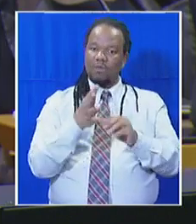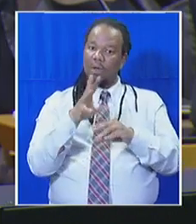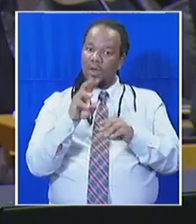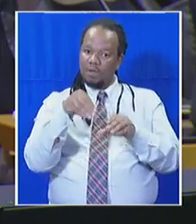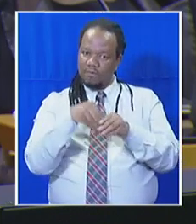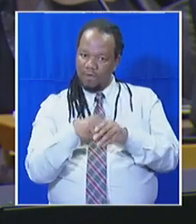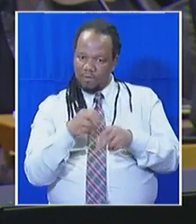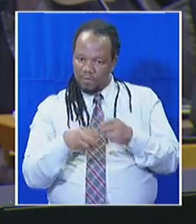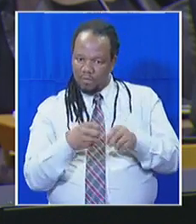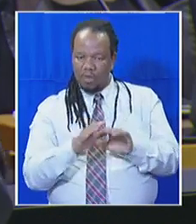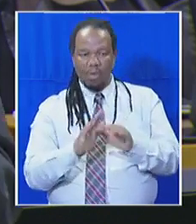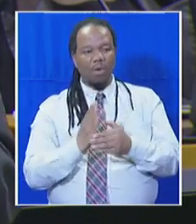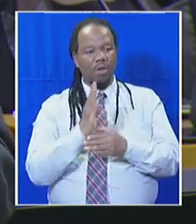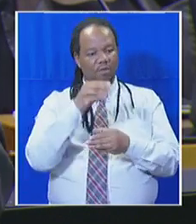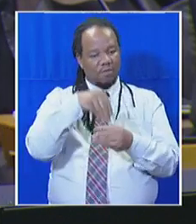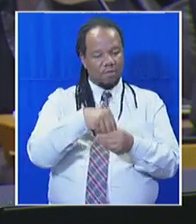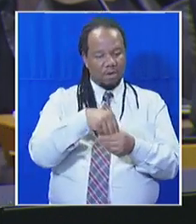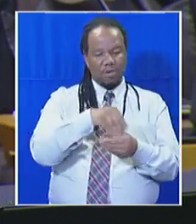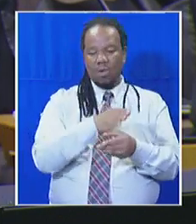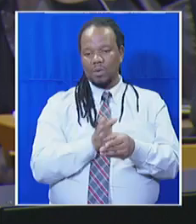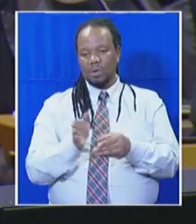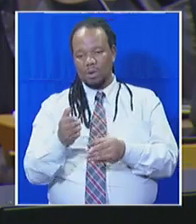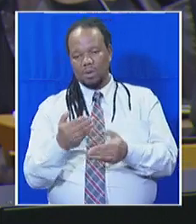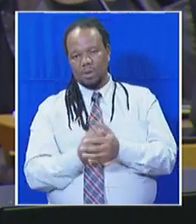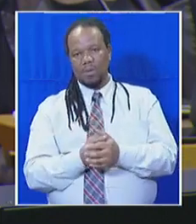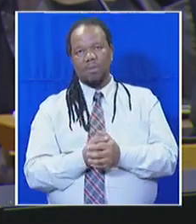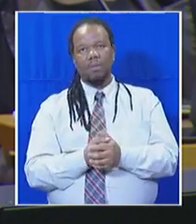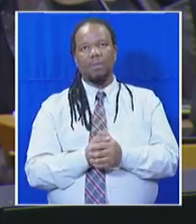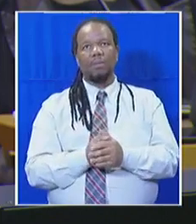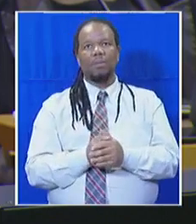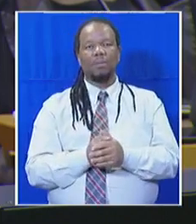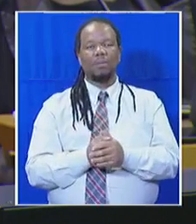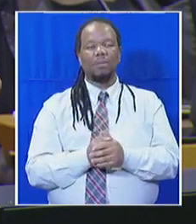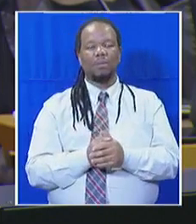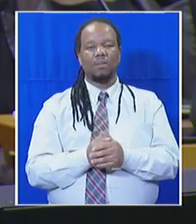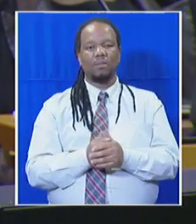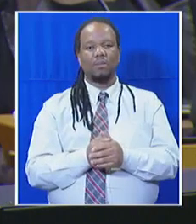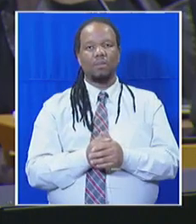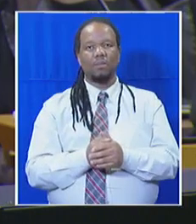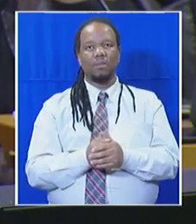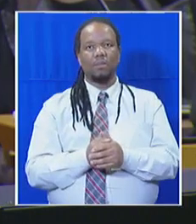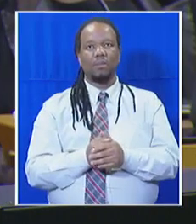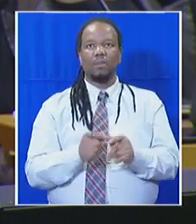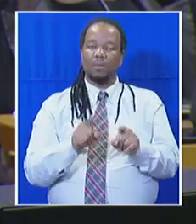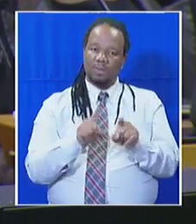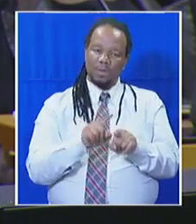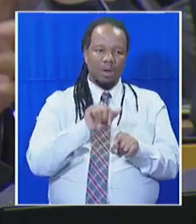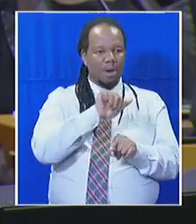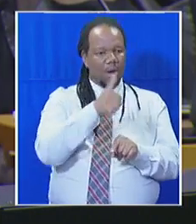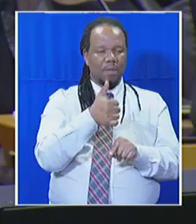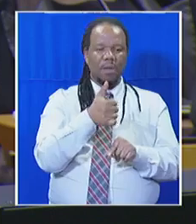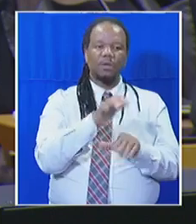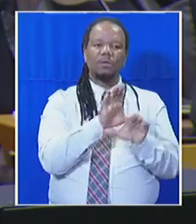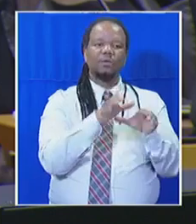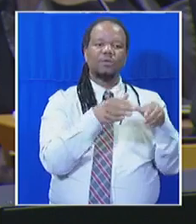occurs directly or indirectly. It has to engage with all stakeholders,